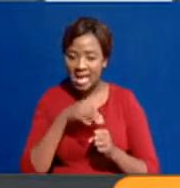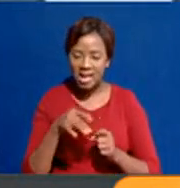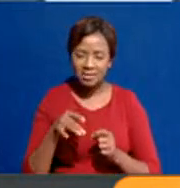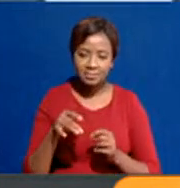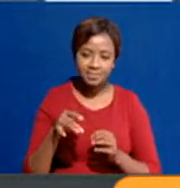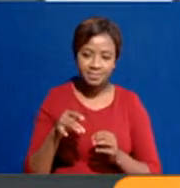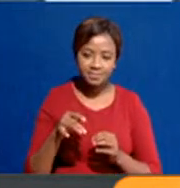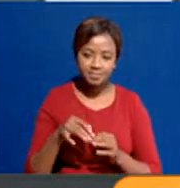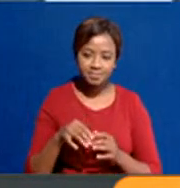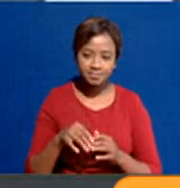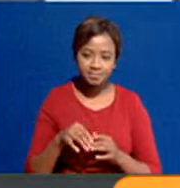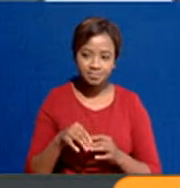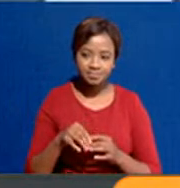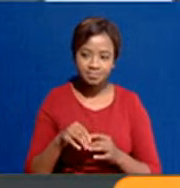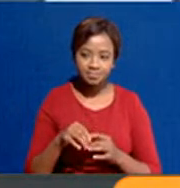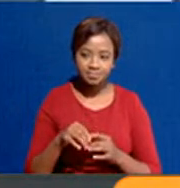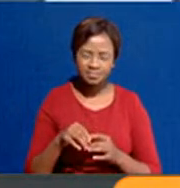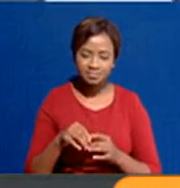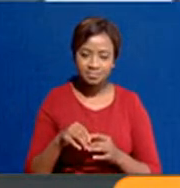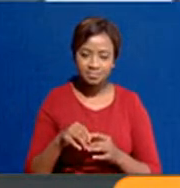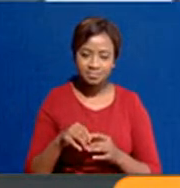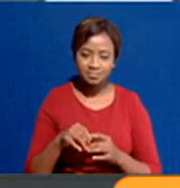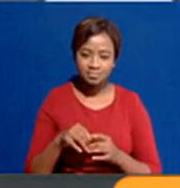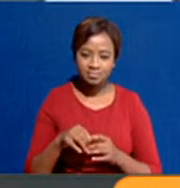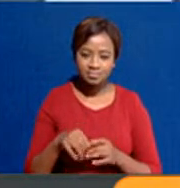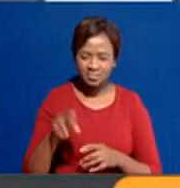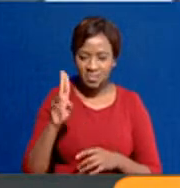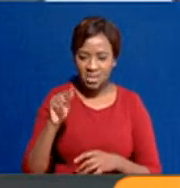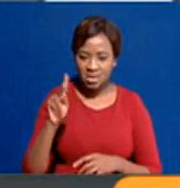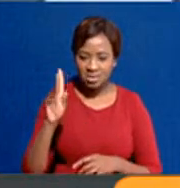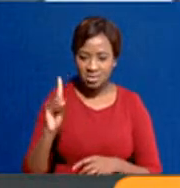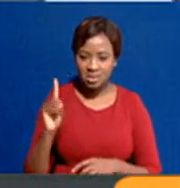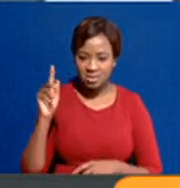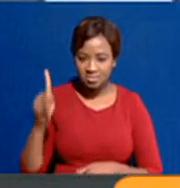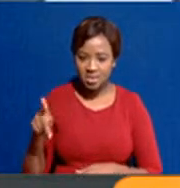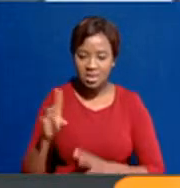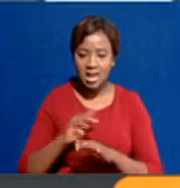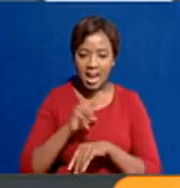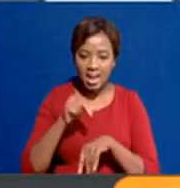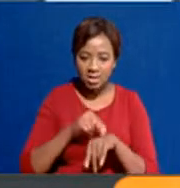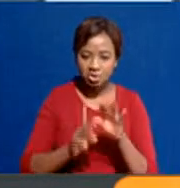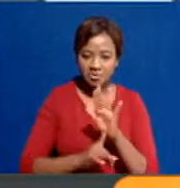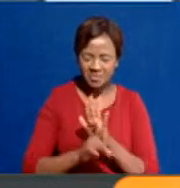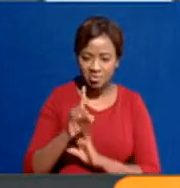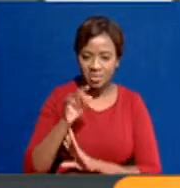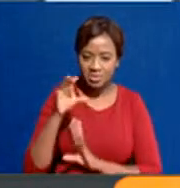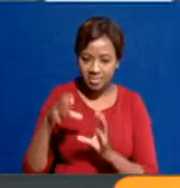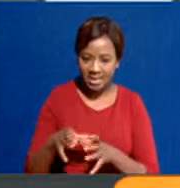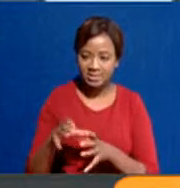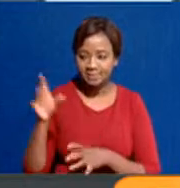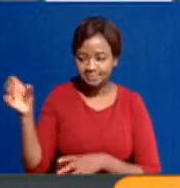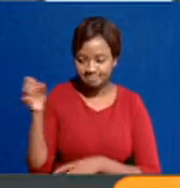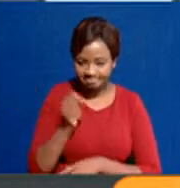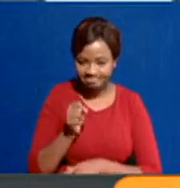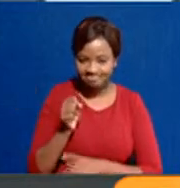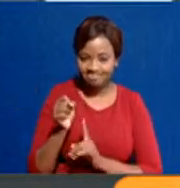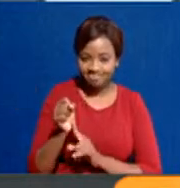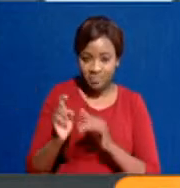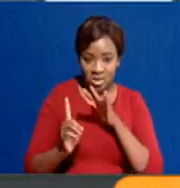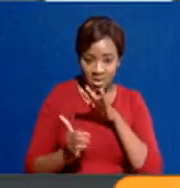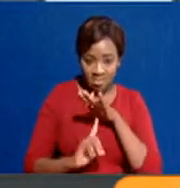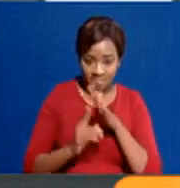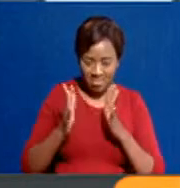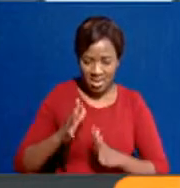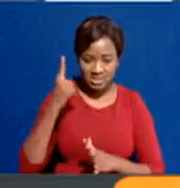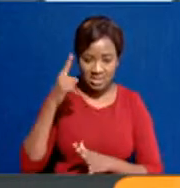National Development Party, NDP, right? NDP, yeah. So Raila Odinga is appointed as Minister of